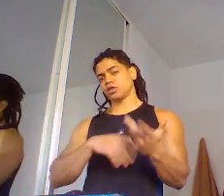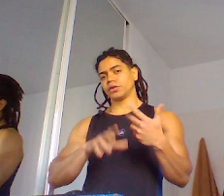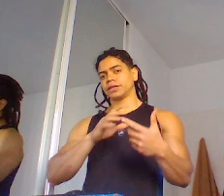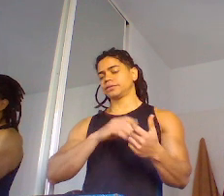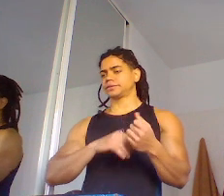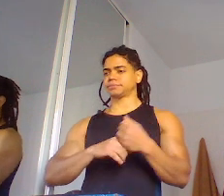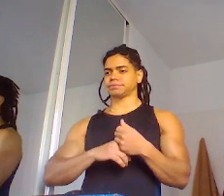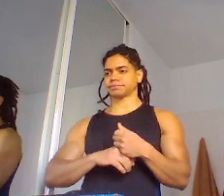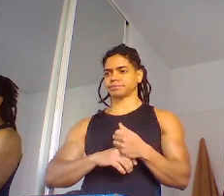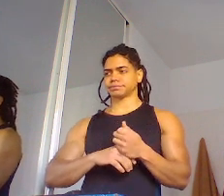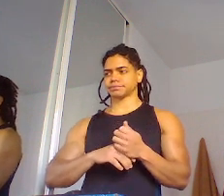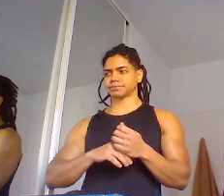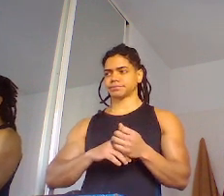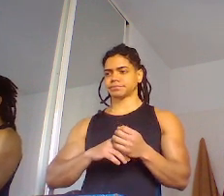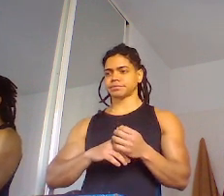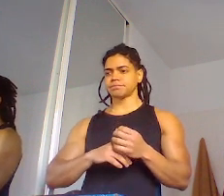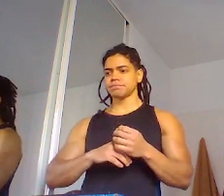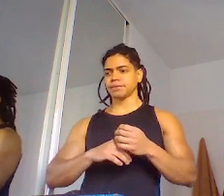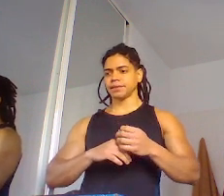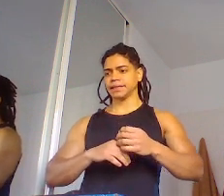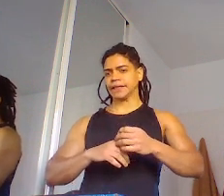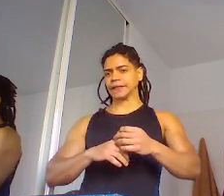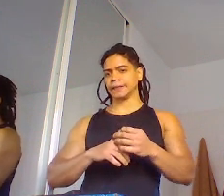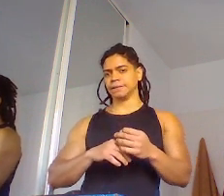And the other is